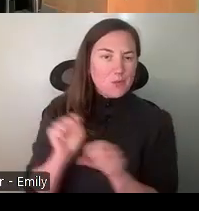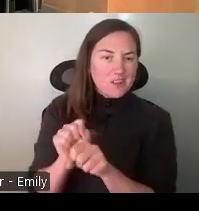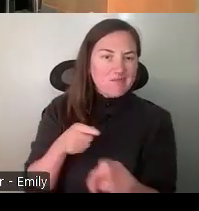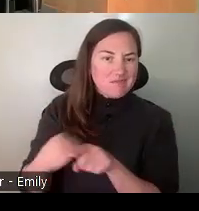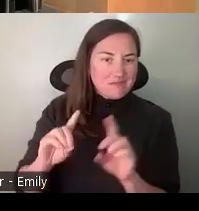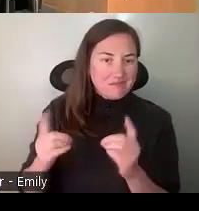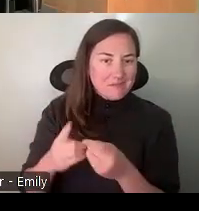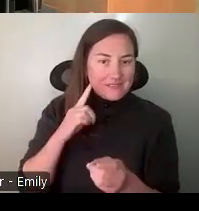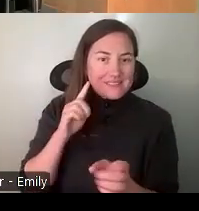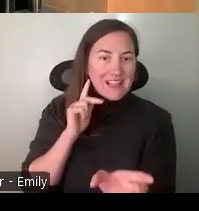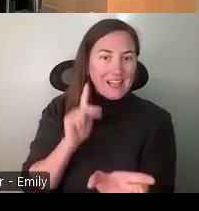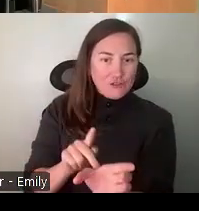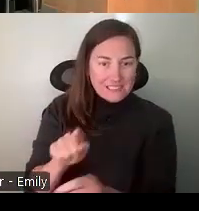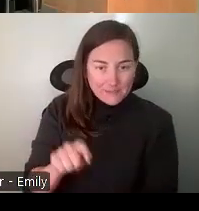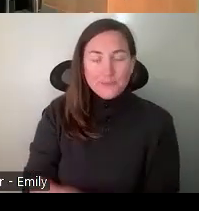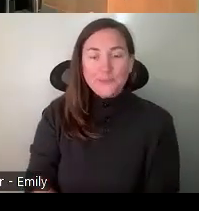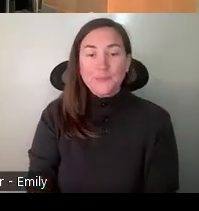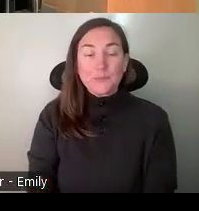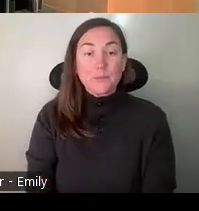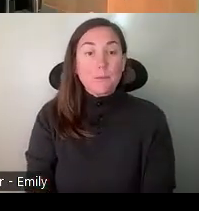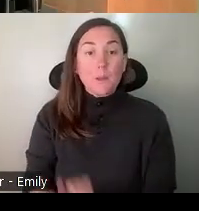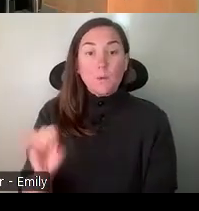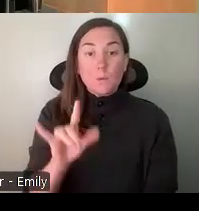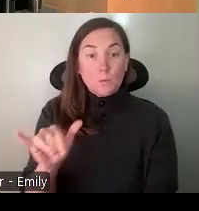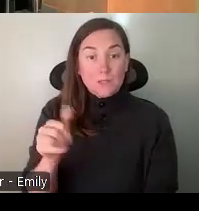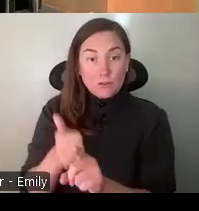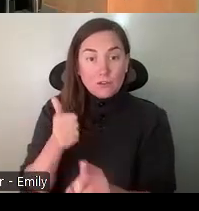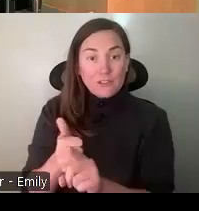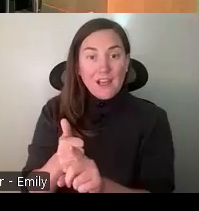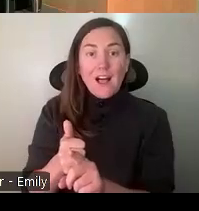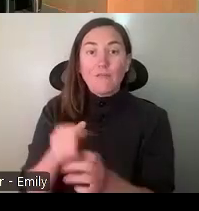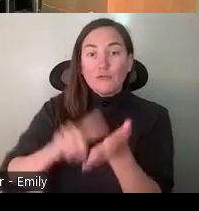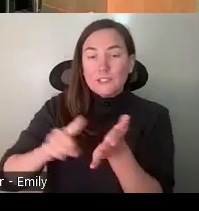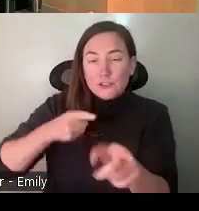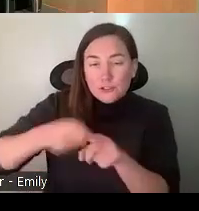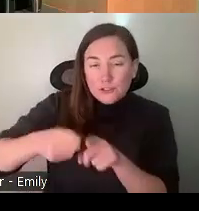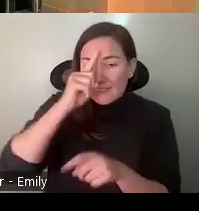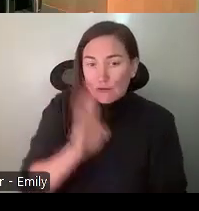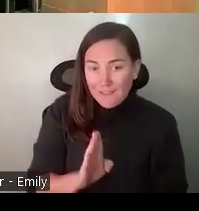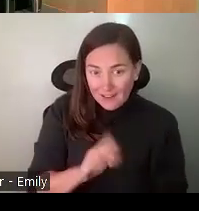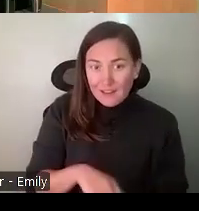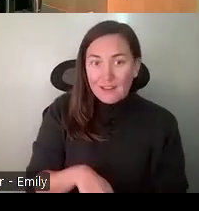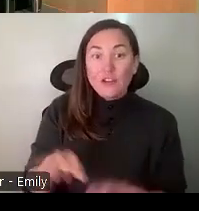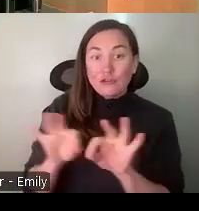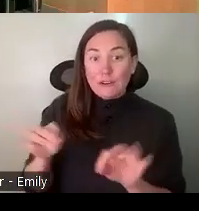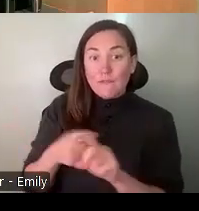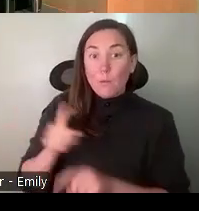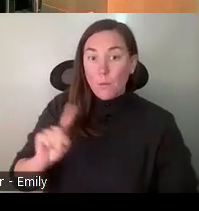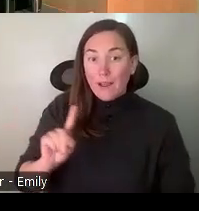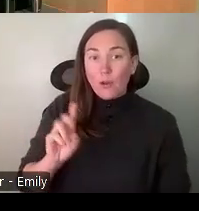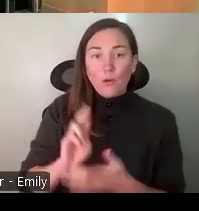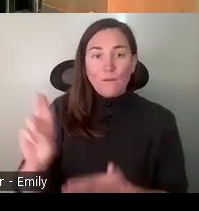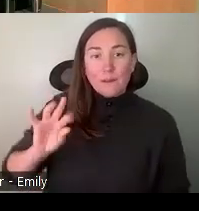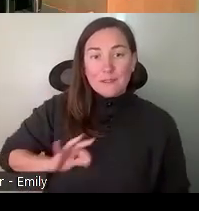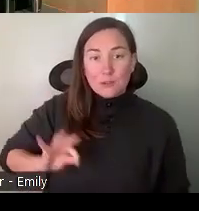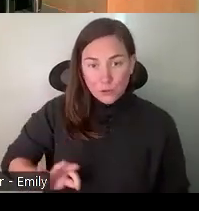Psychiatry. Judy is a schizophrenia researcher. She got her degree from the University of Pittsburgh,